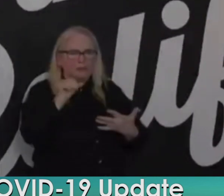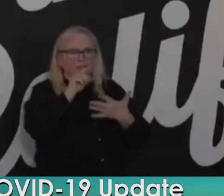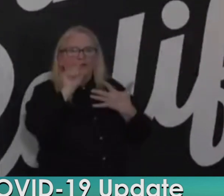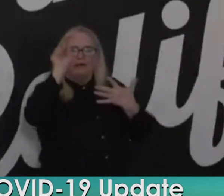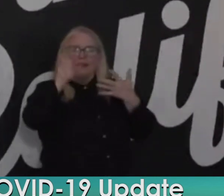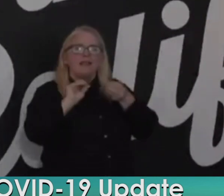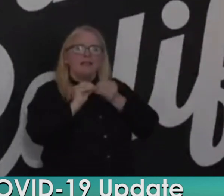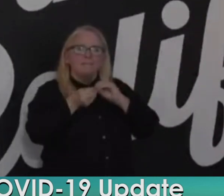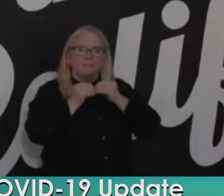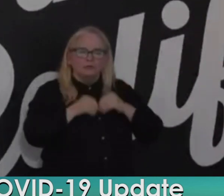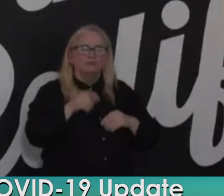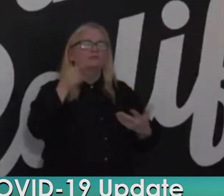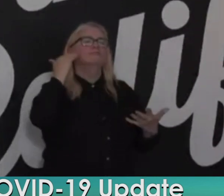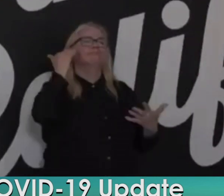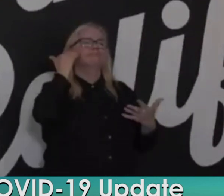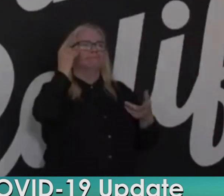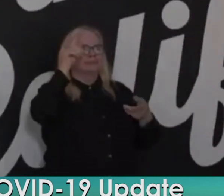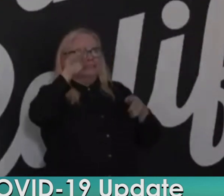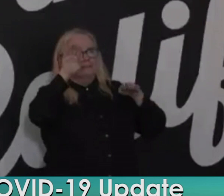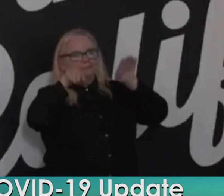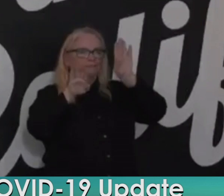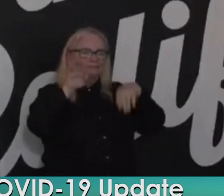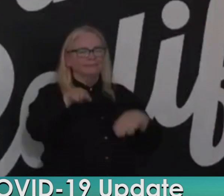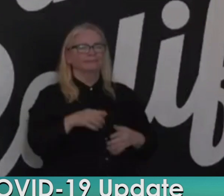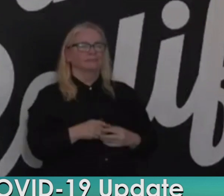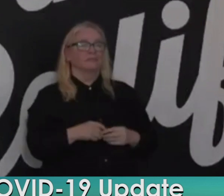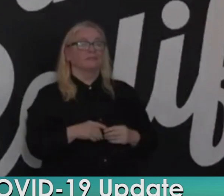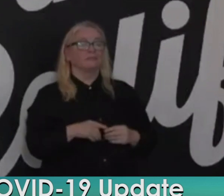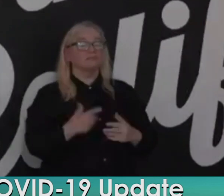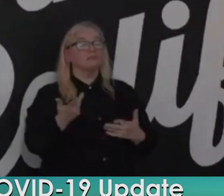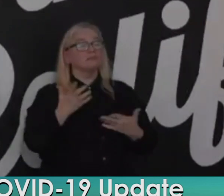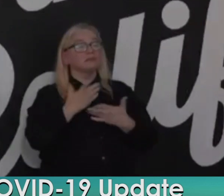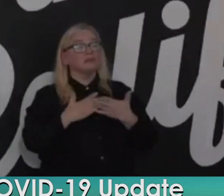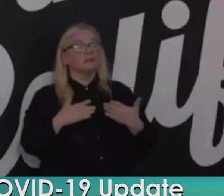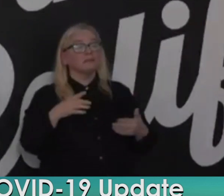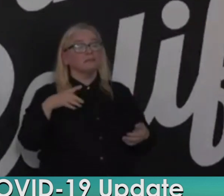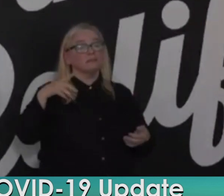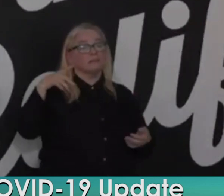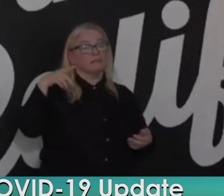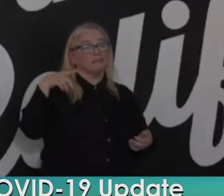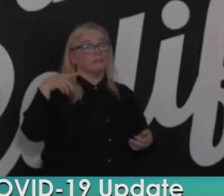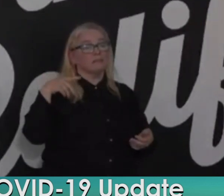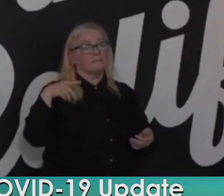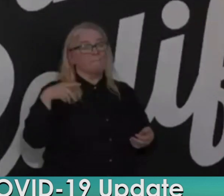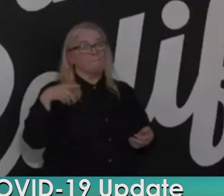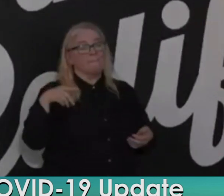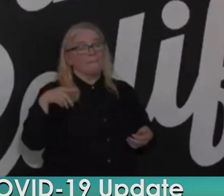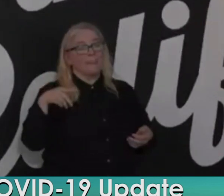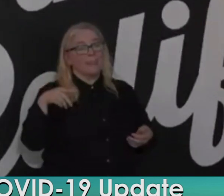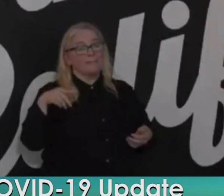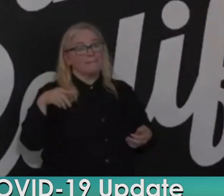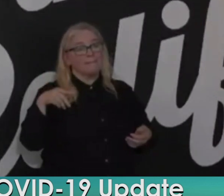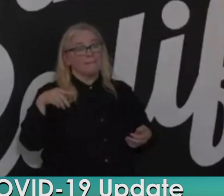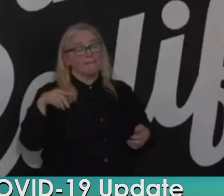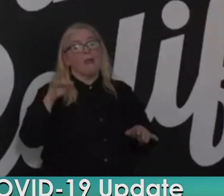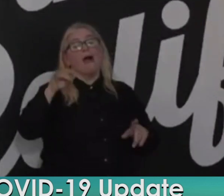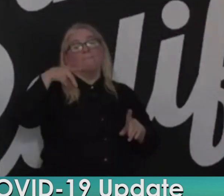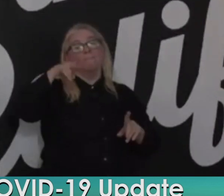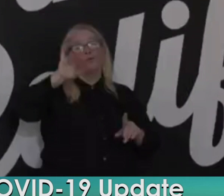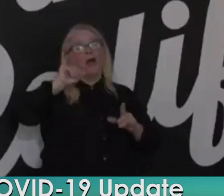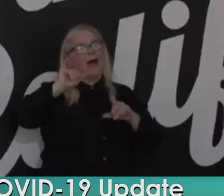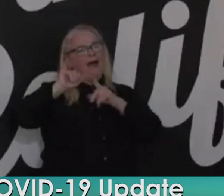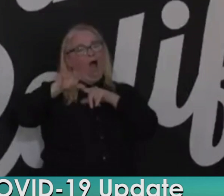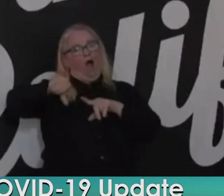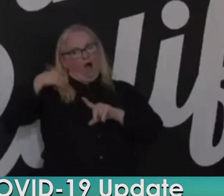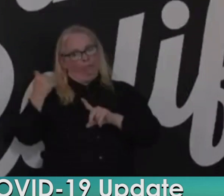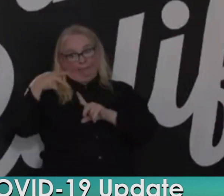We have people under investigation, the PUIs, not the PUAs. The PUIs, people under investigation,